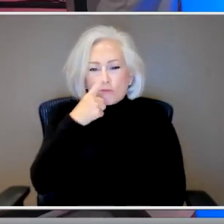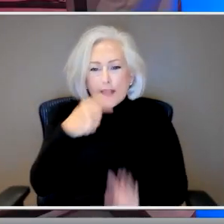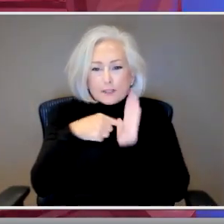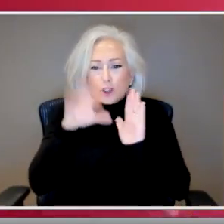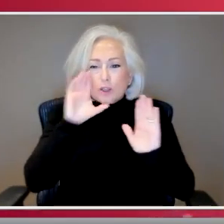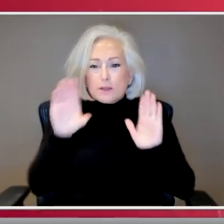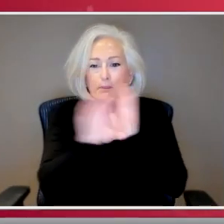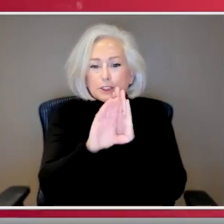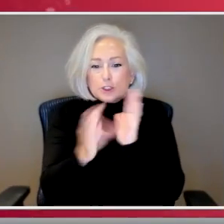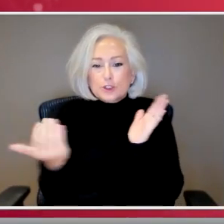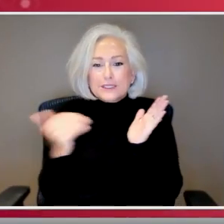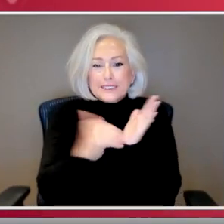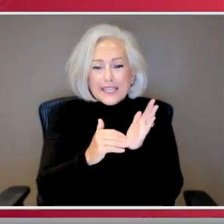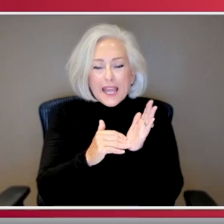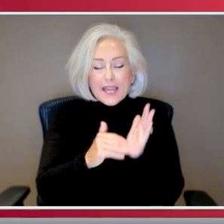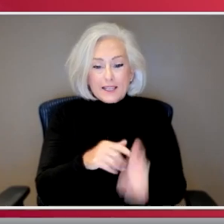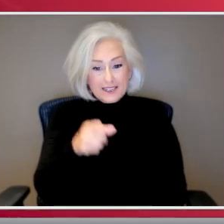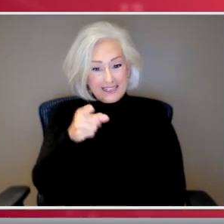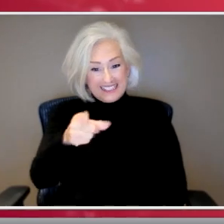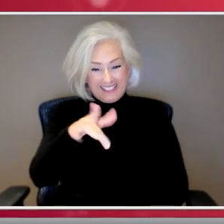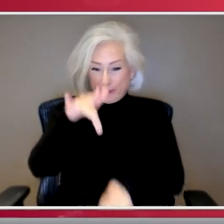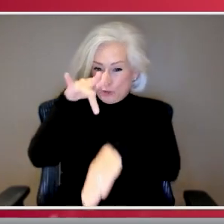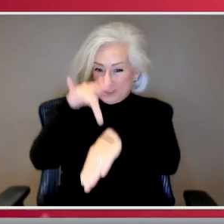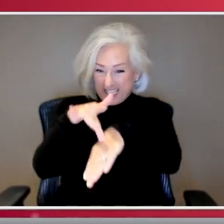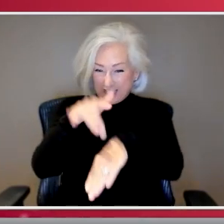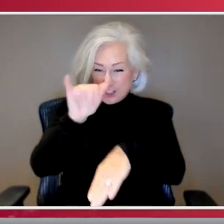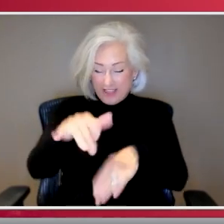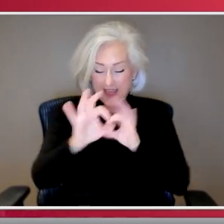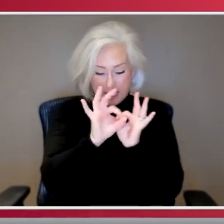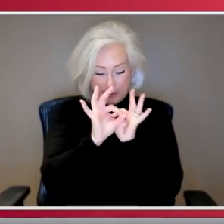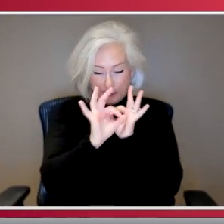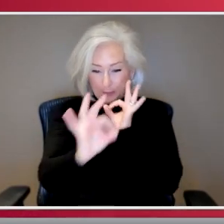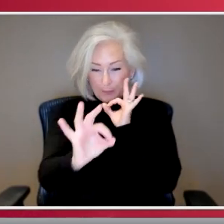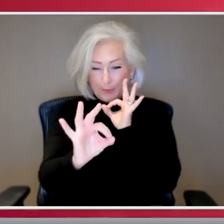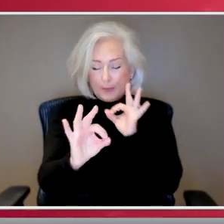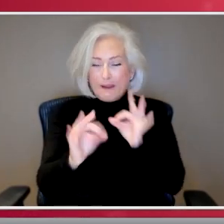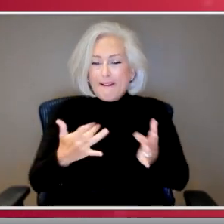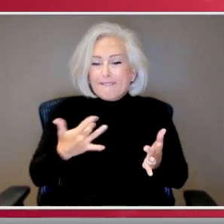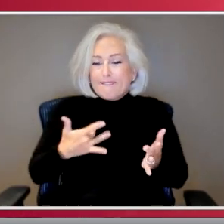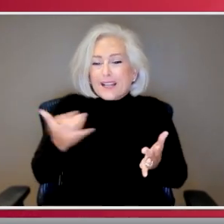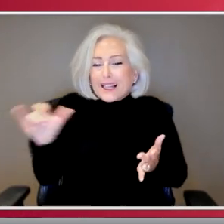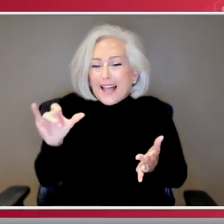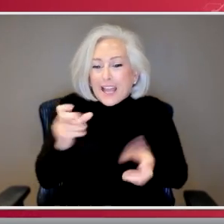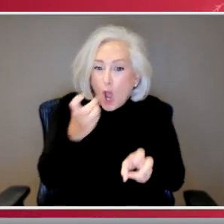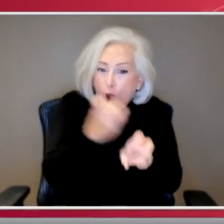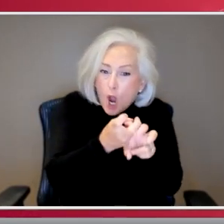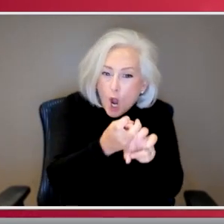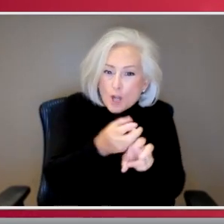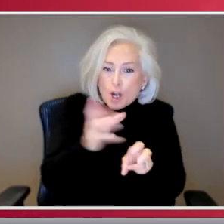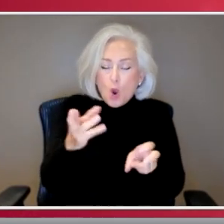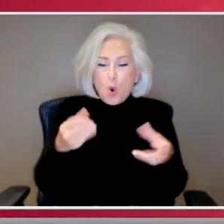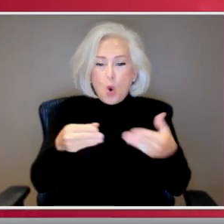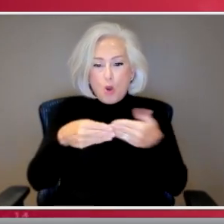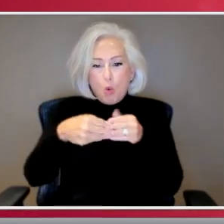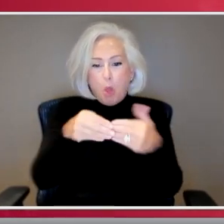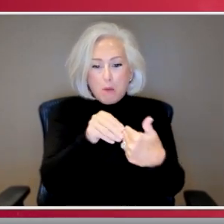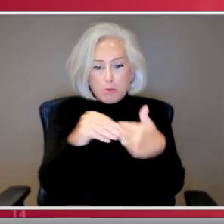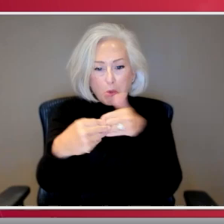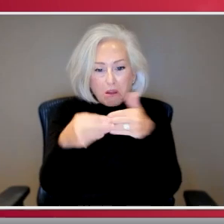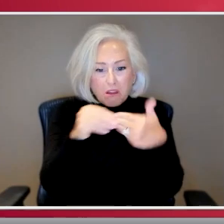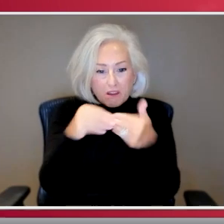feel like when you touch them? Yeah. Are they hard? Are they rubbery? Yeah, so the normal artery does feel rather rubbery. It's